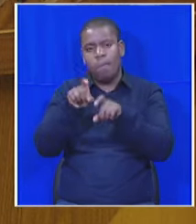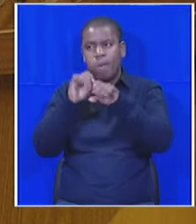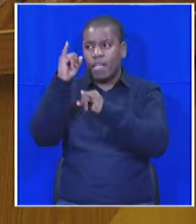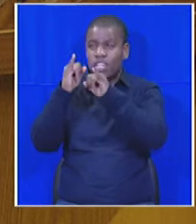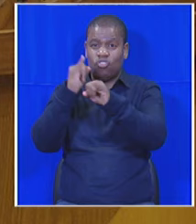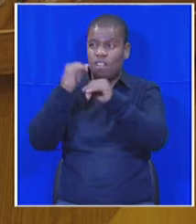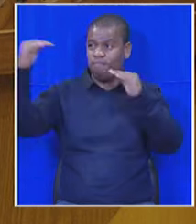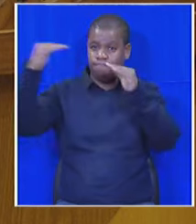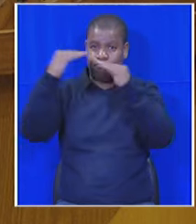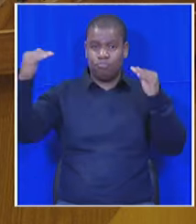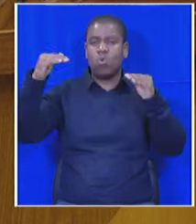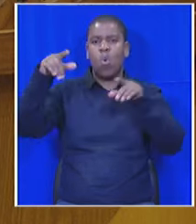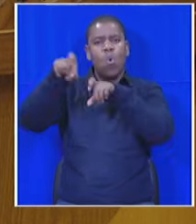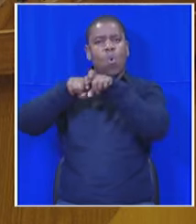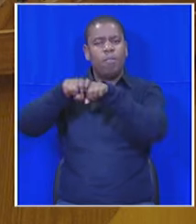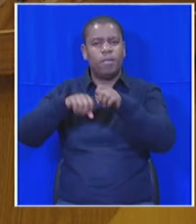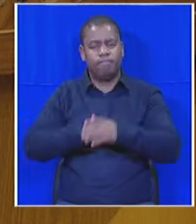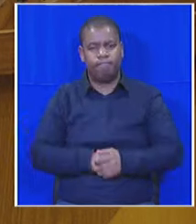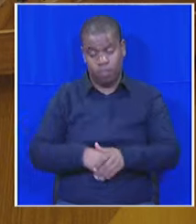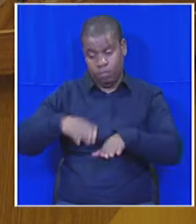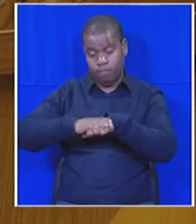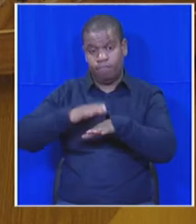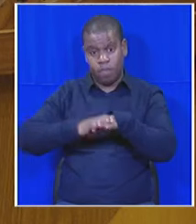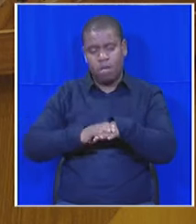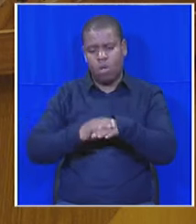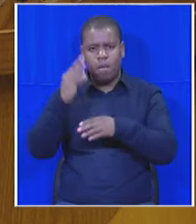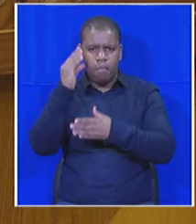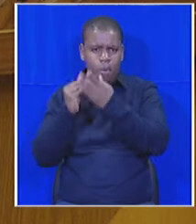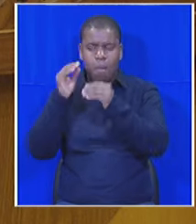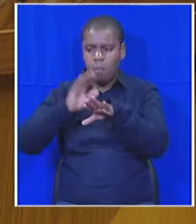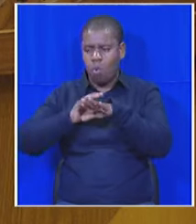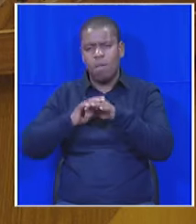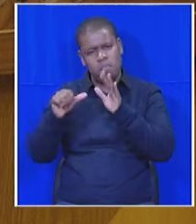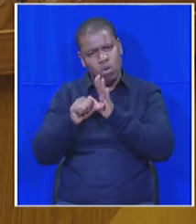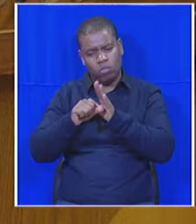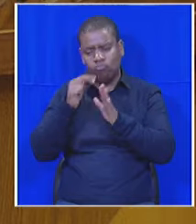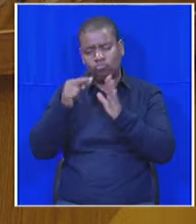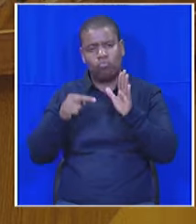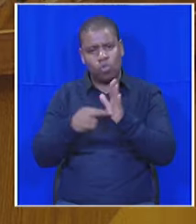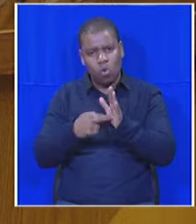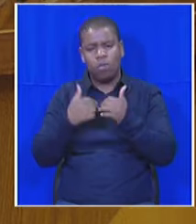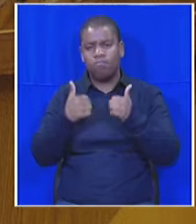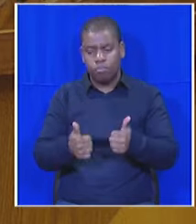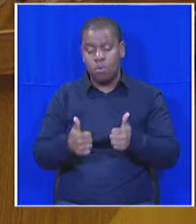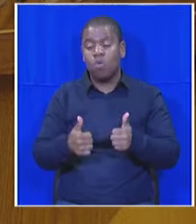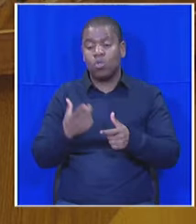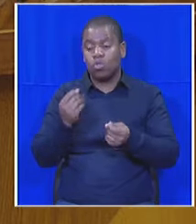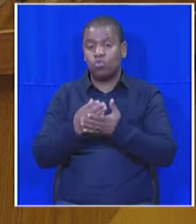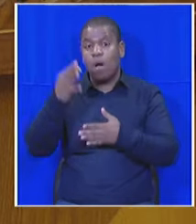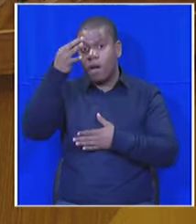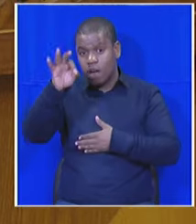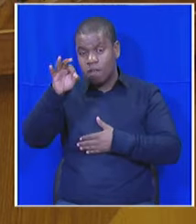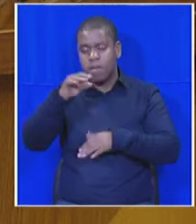Chairperson, this is the kind of approach to R&D and innovation that should play an important role in government and